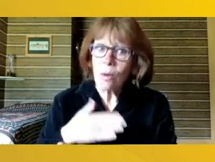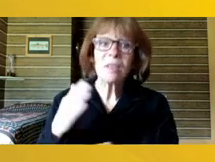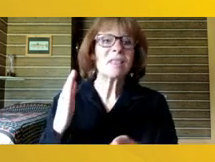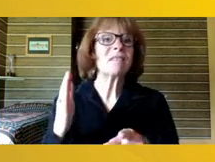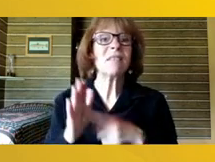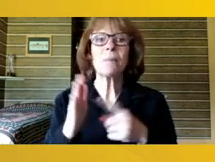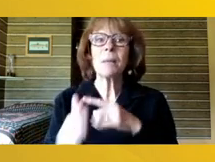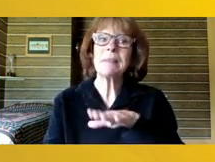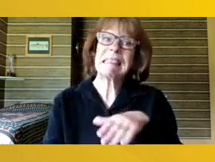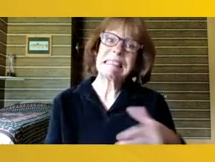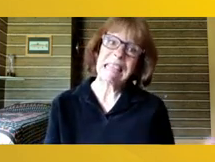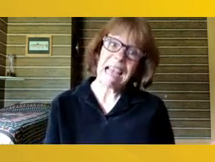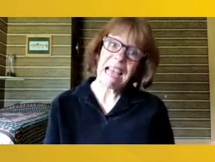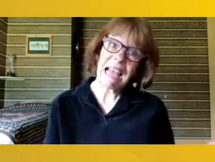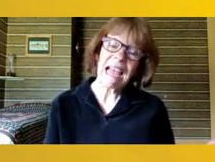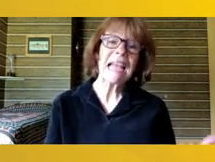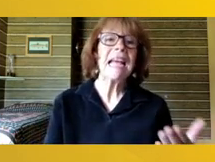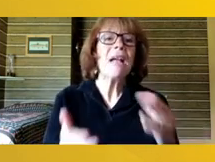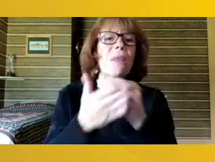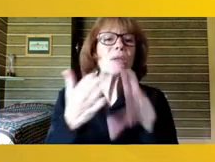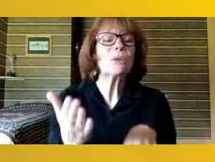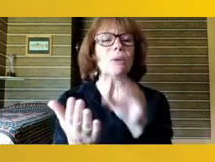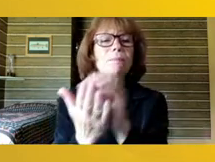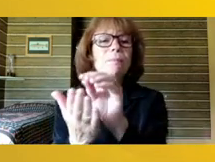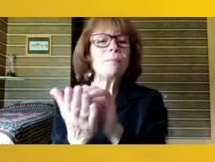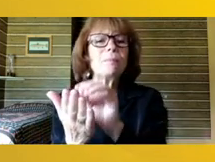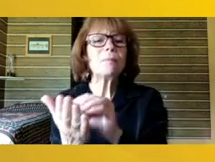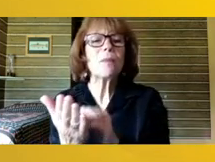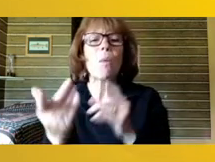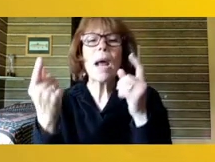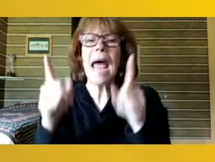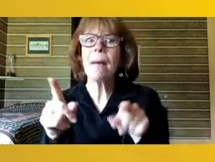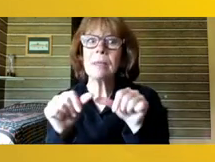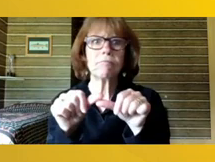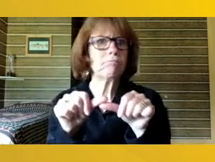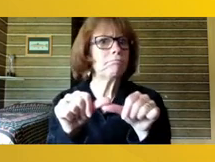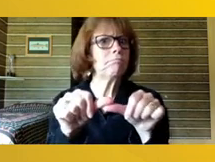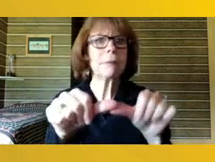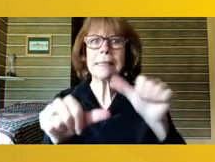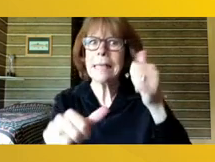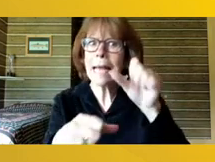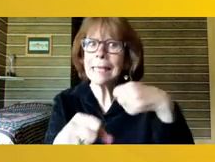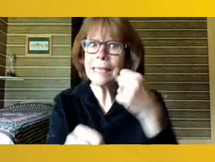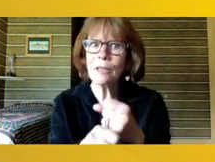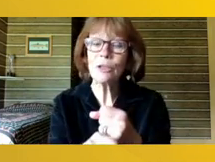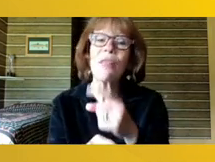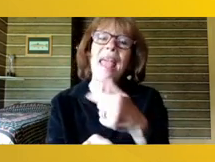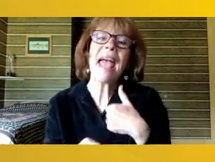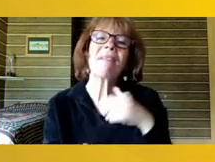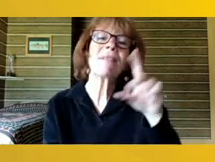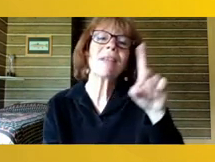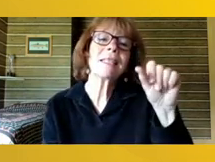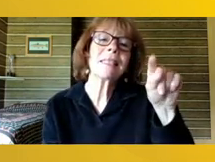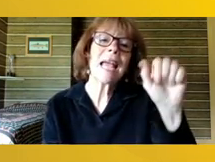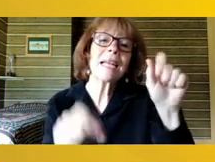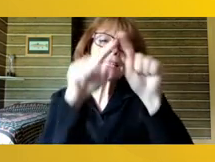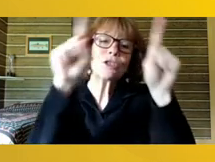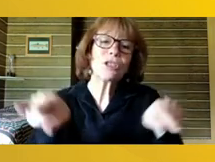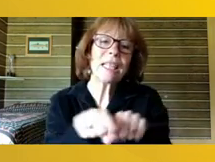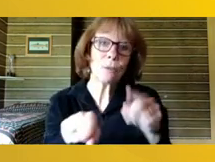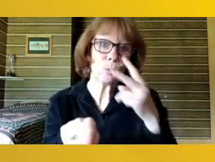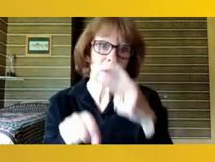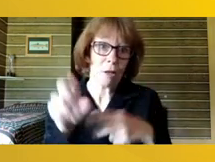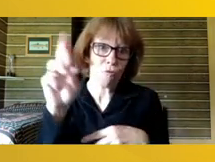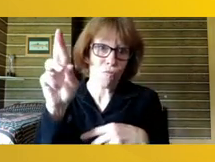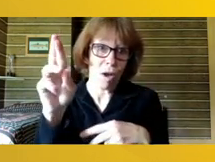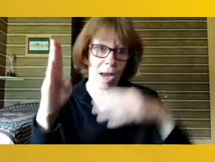and students keep track of what happens over 10 years on the data sheet that you see in the upper right corner.